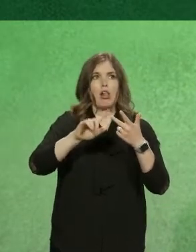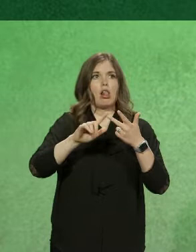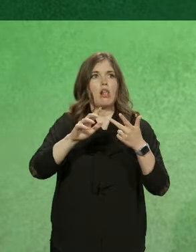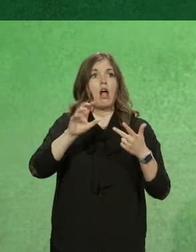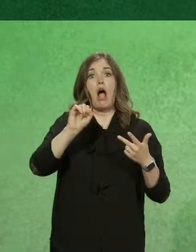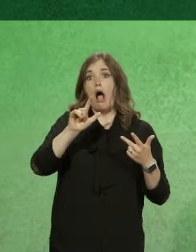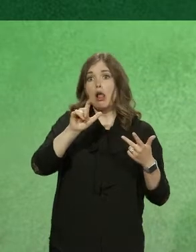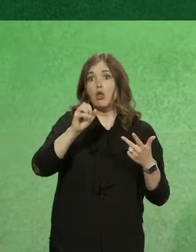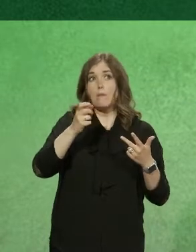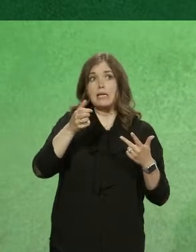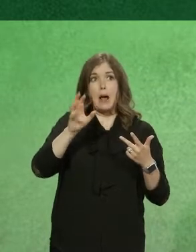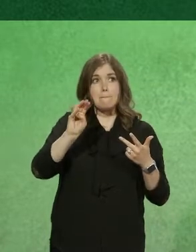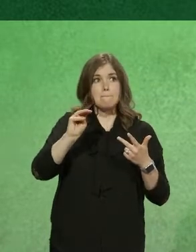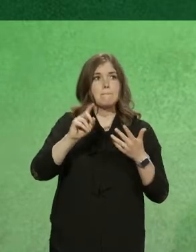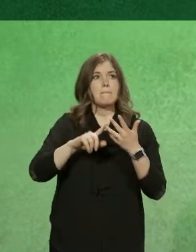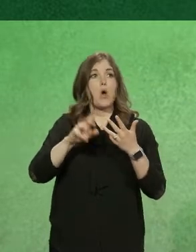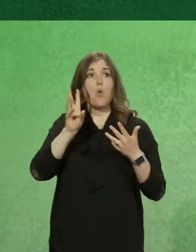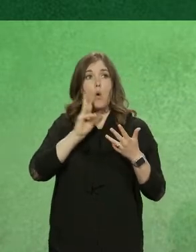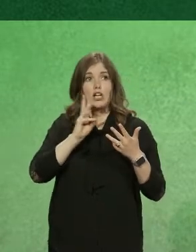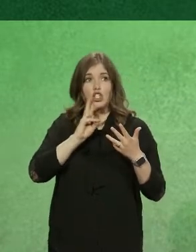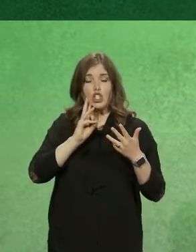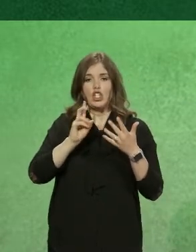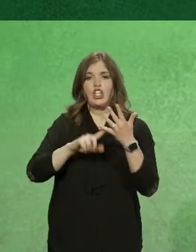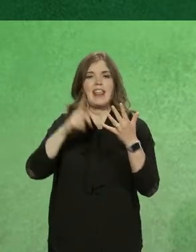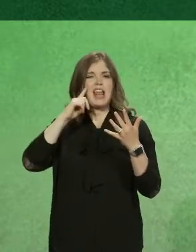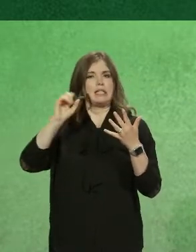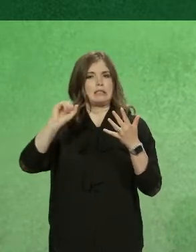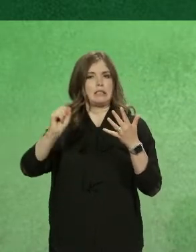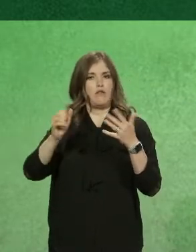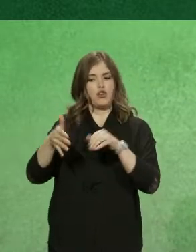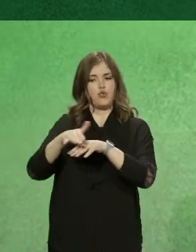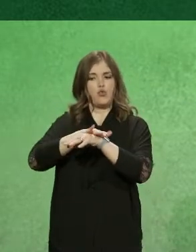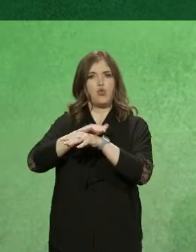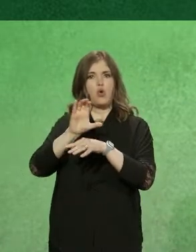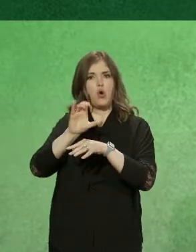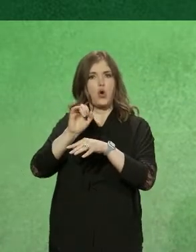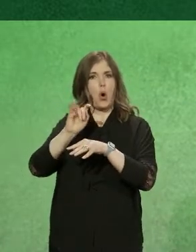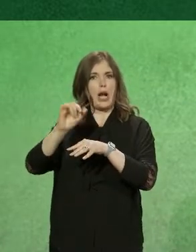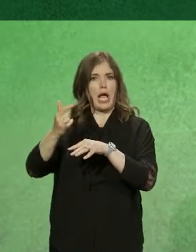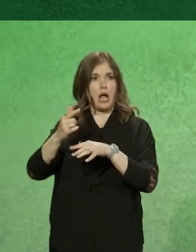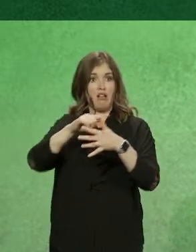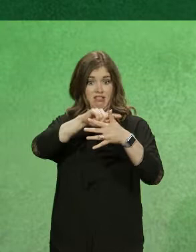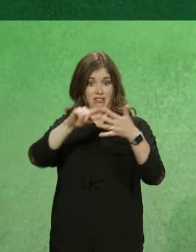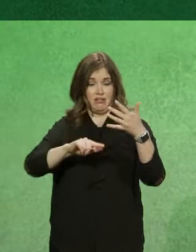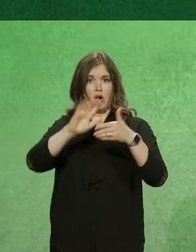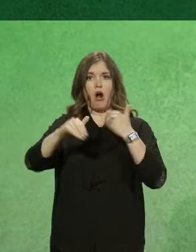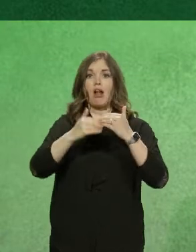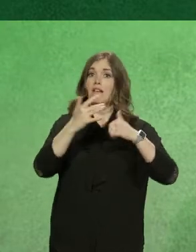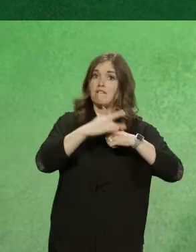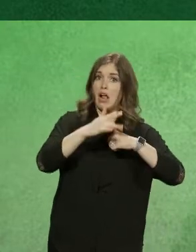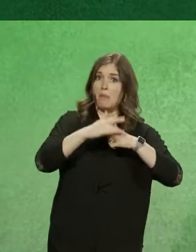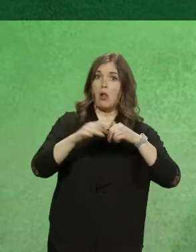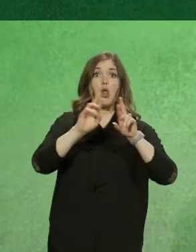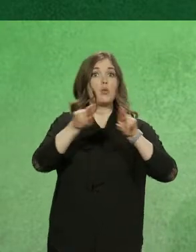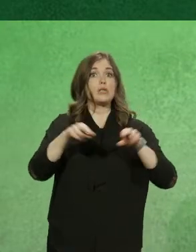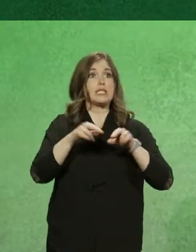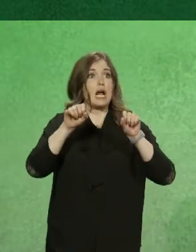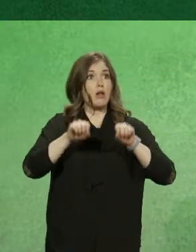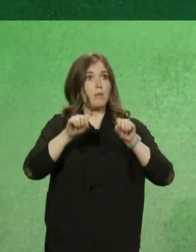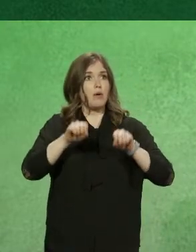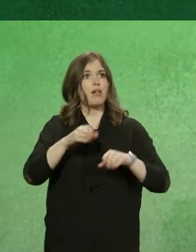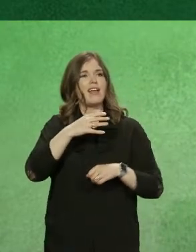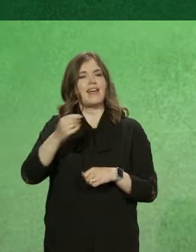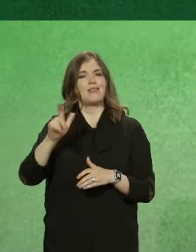silver coating. All these materials are locally available, recyclable, and we acquire them at low